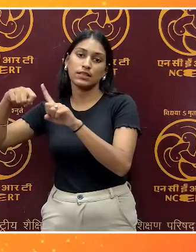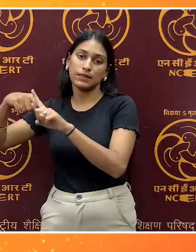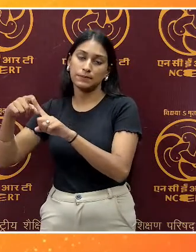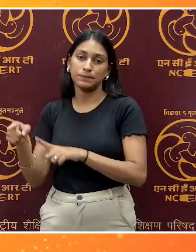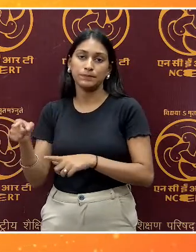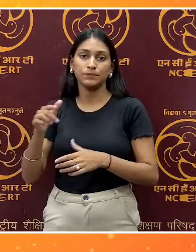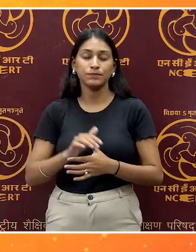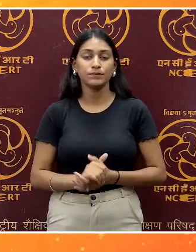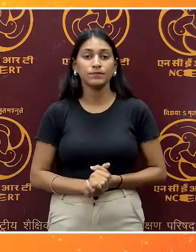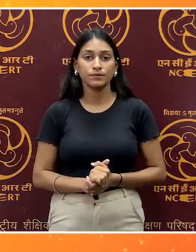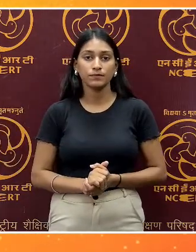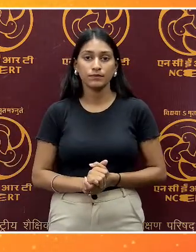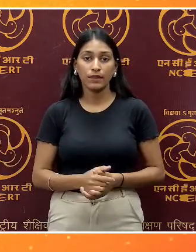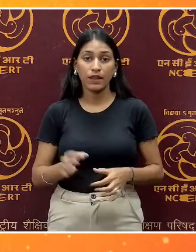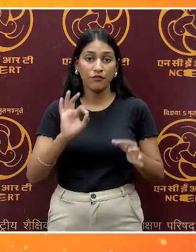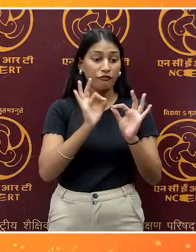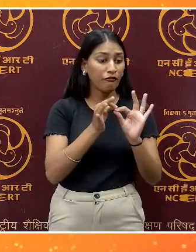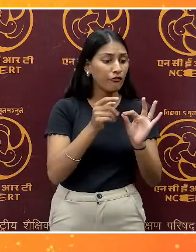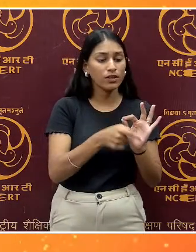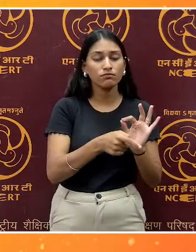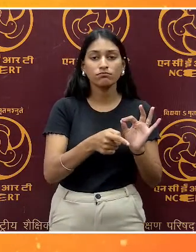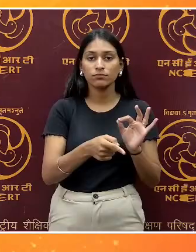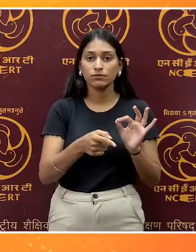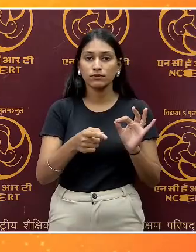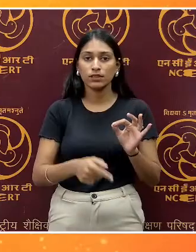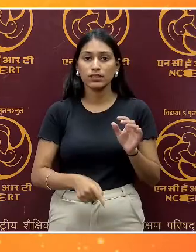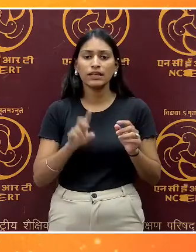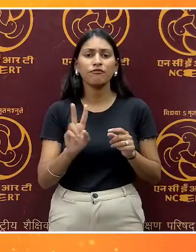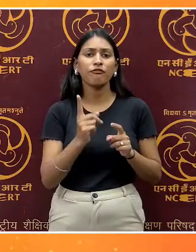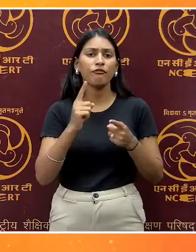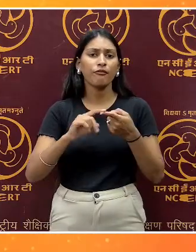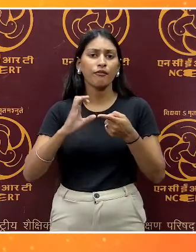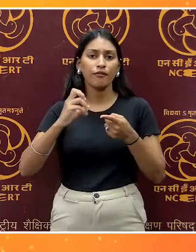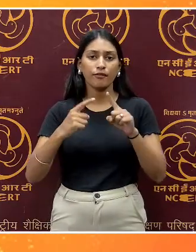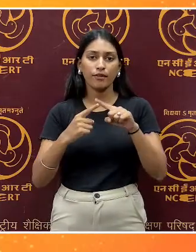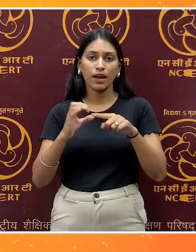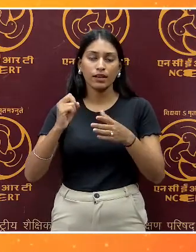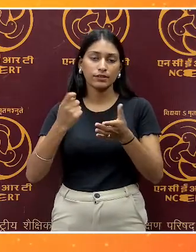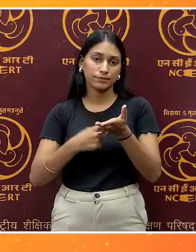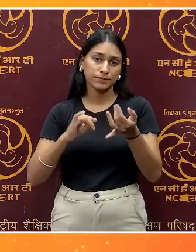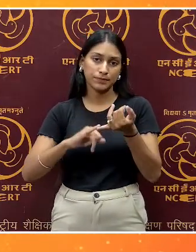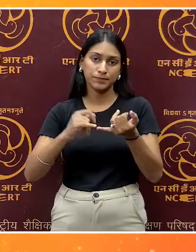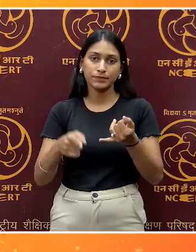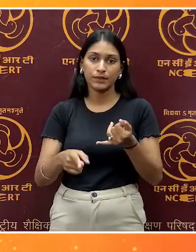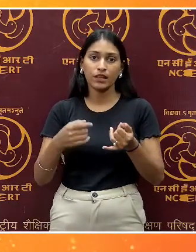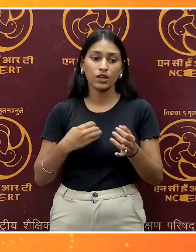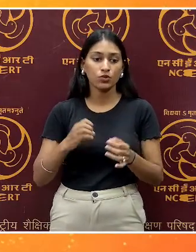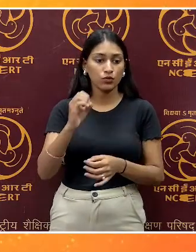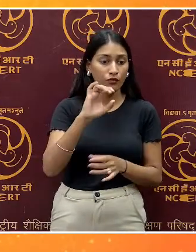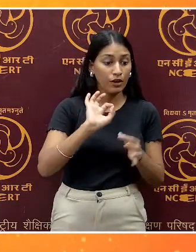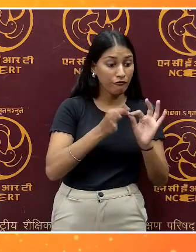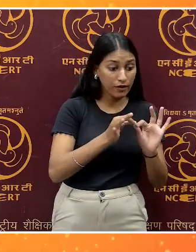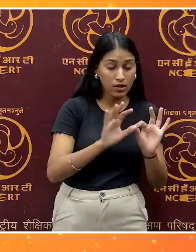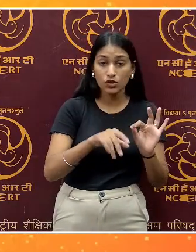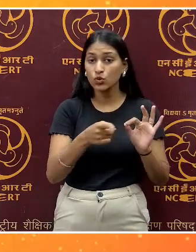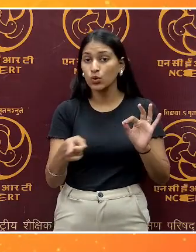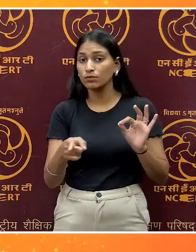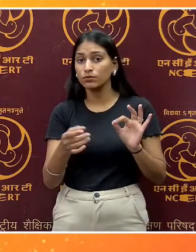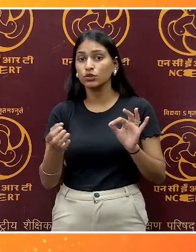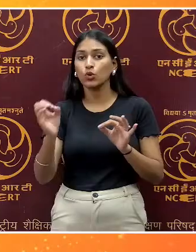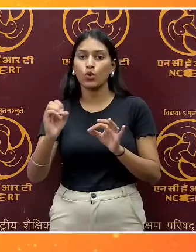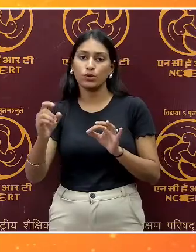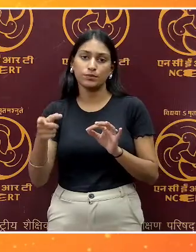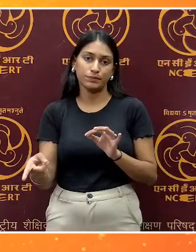Fixed vector or localized vector. A vector is said to be fixed or localized if it has a fixed